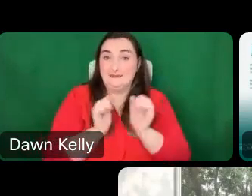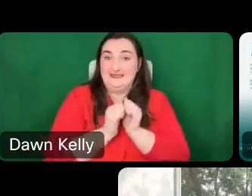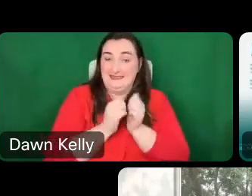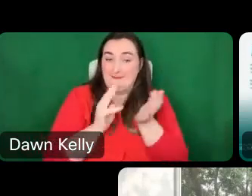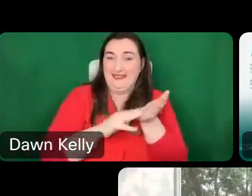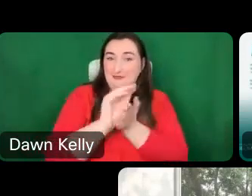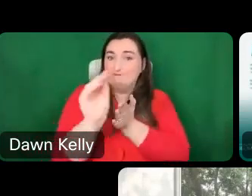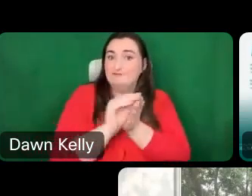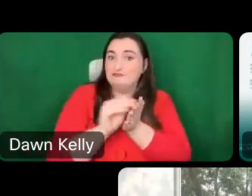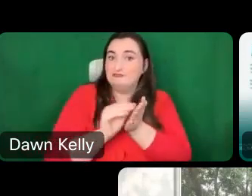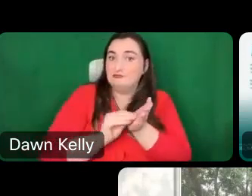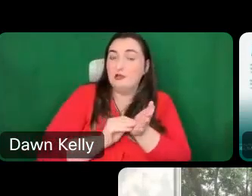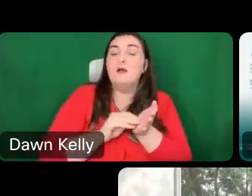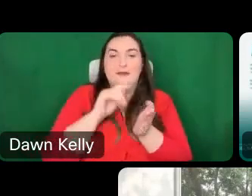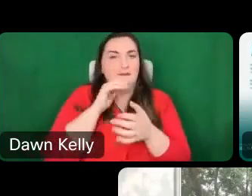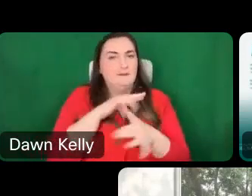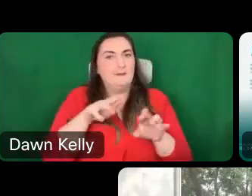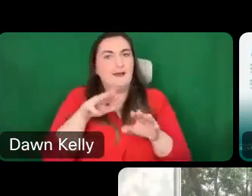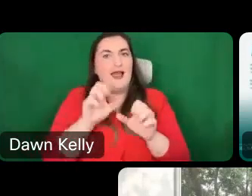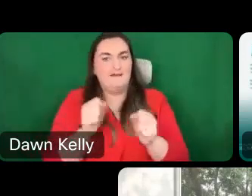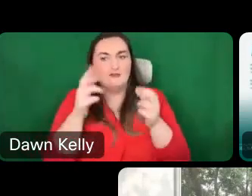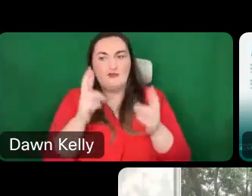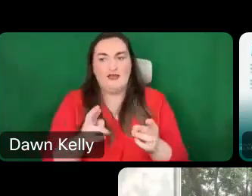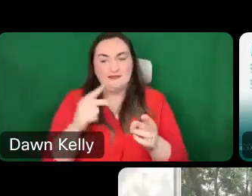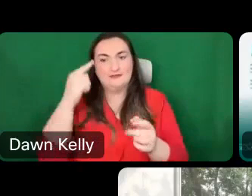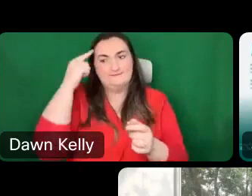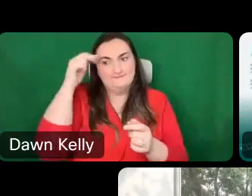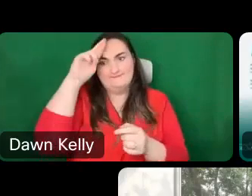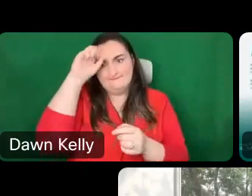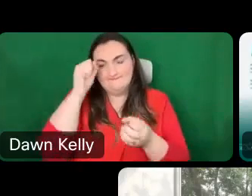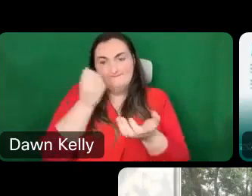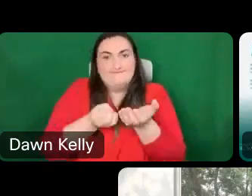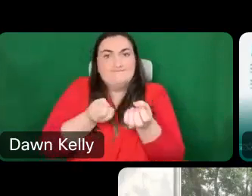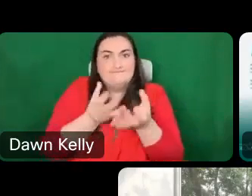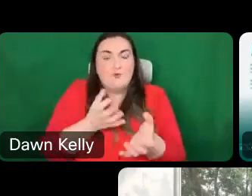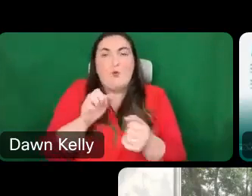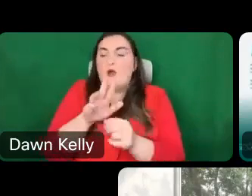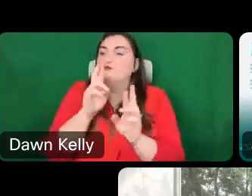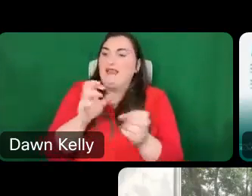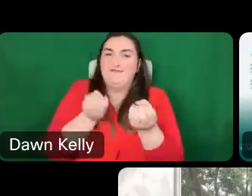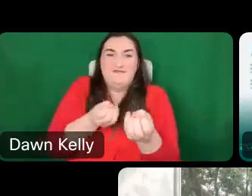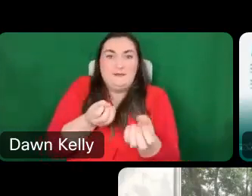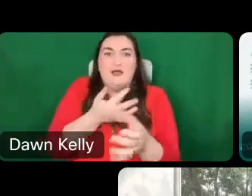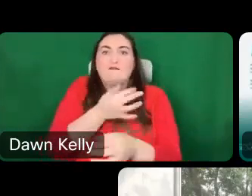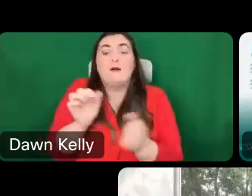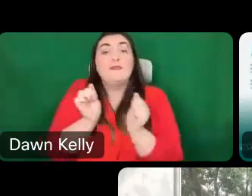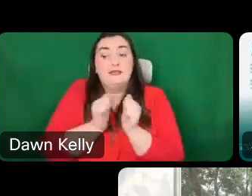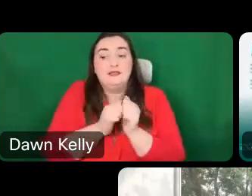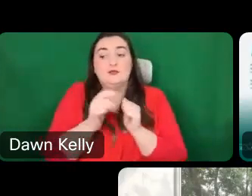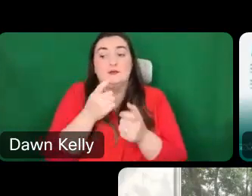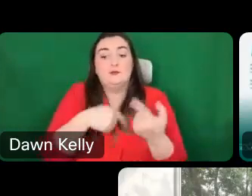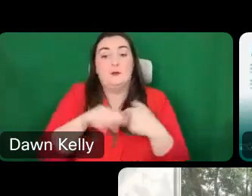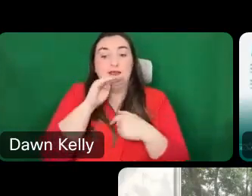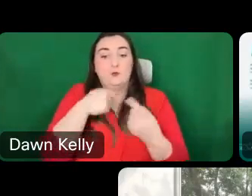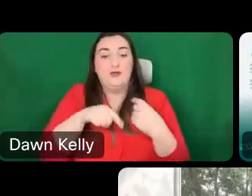so that we give people proper recollection or a proper feedback of the meeting, so that we have